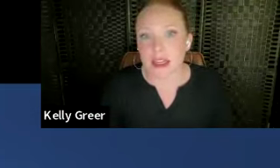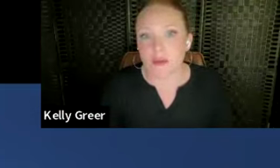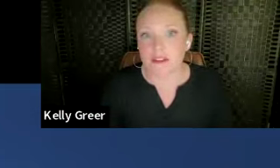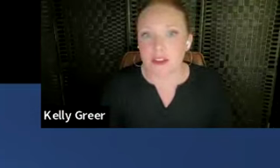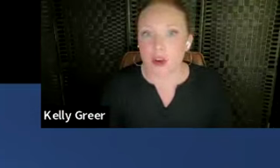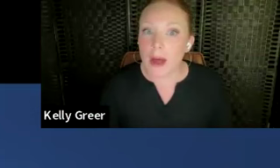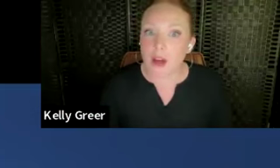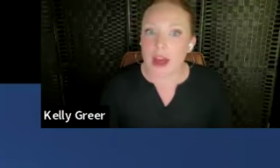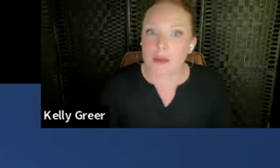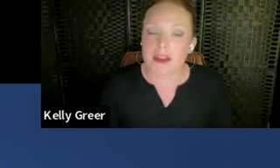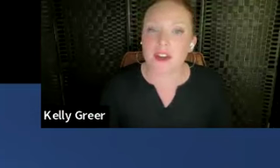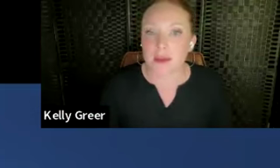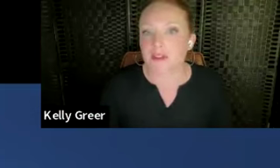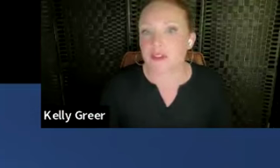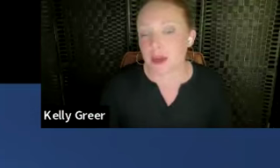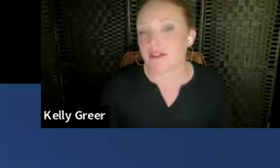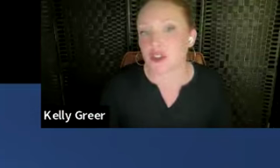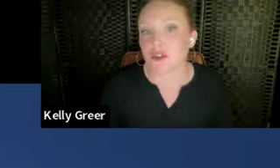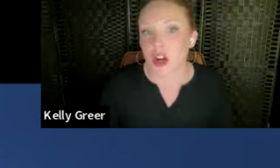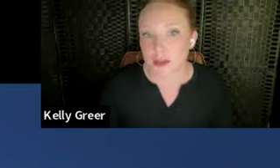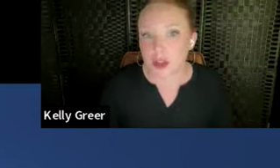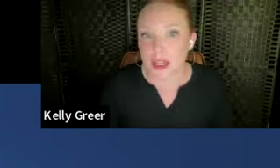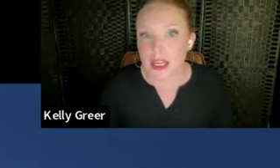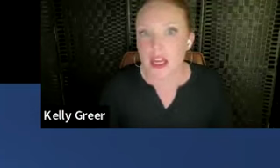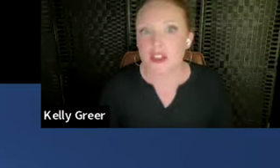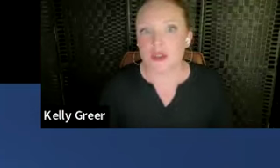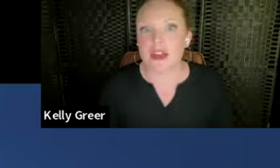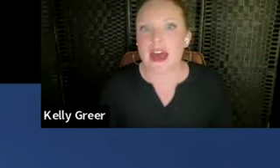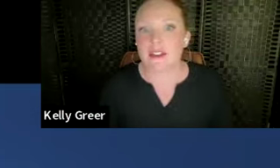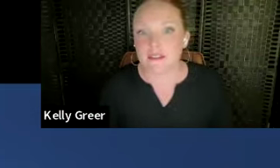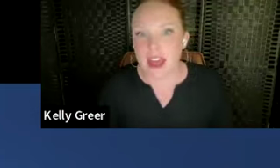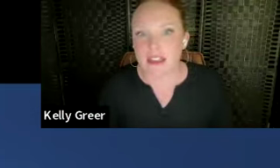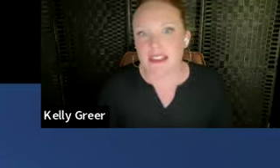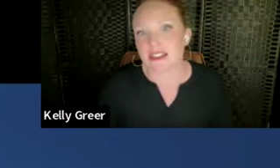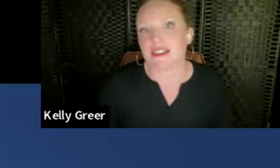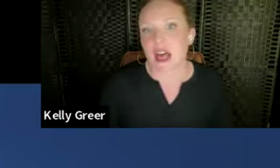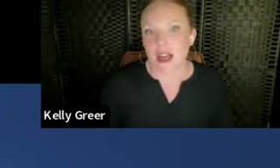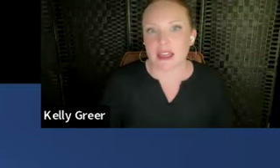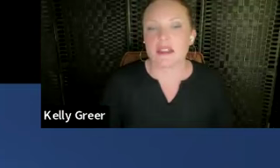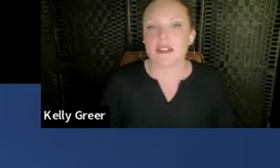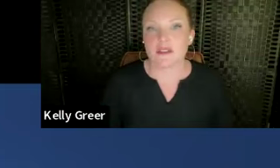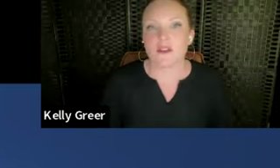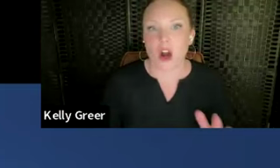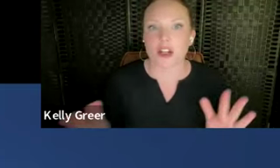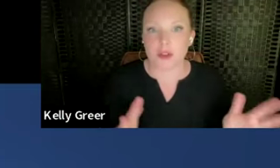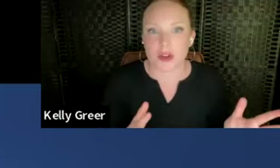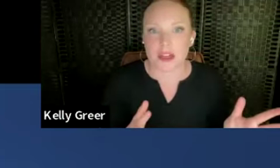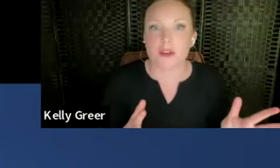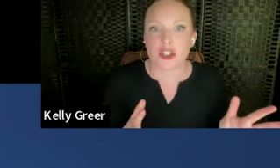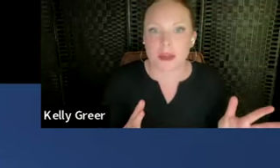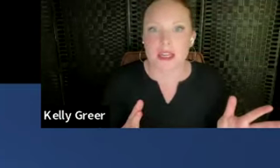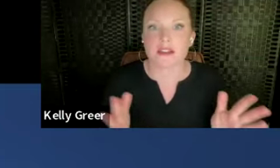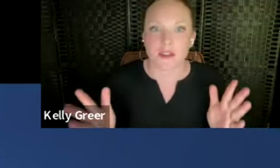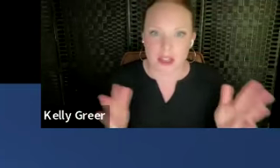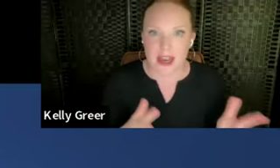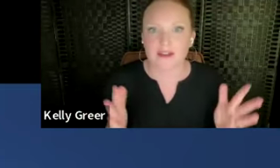DC government and we feel, wow, that would be very beneficial for our community. So that event is designed for our